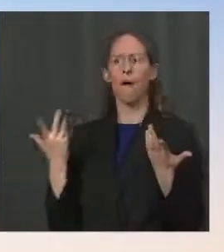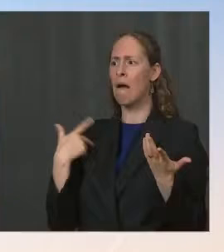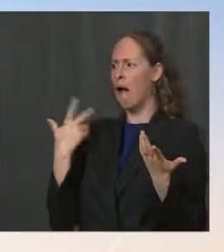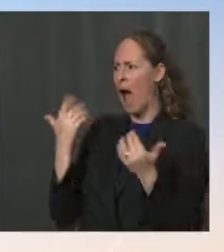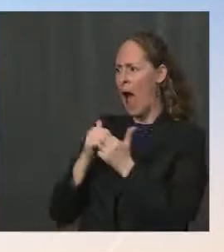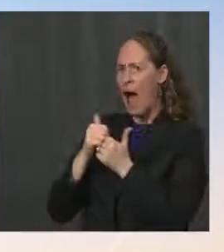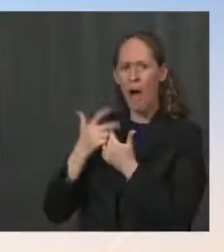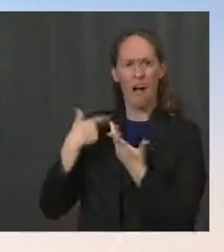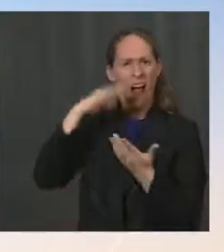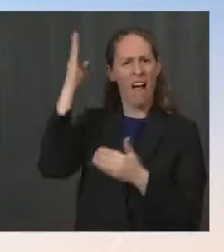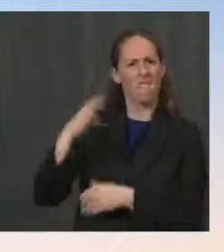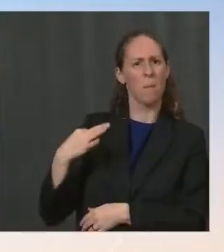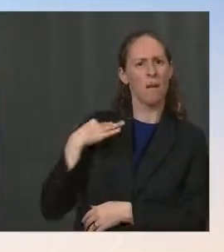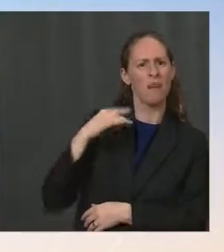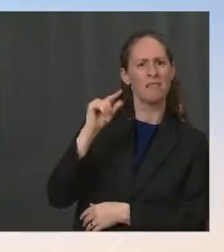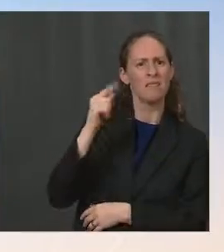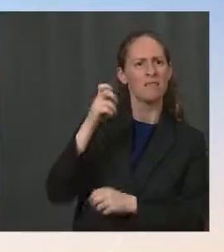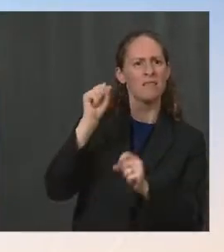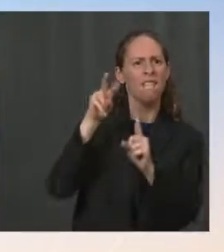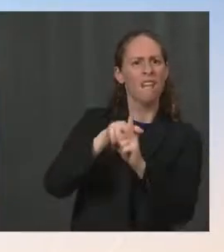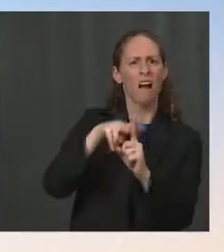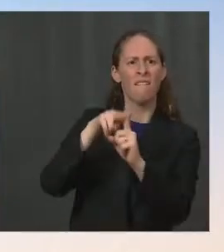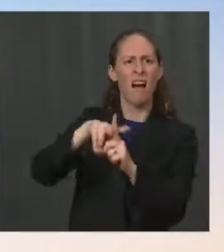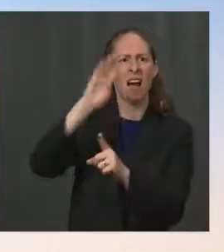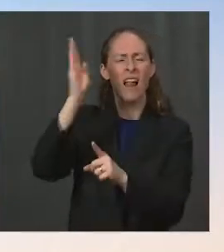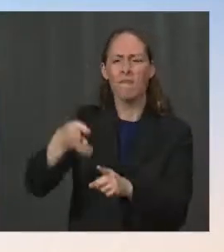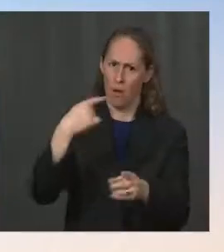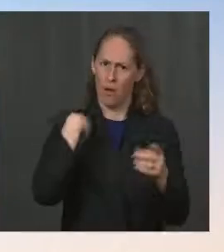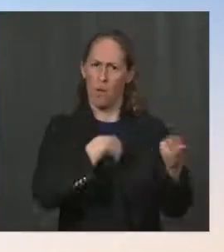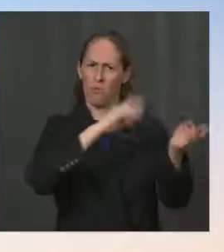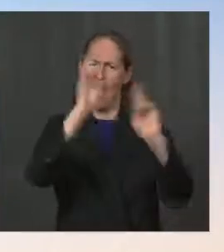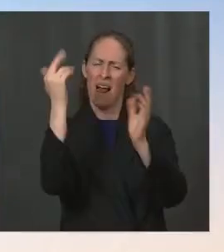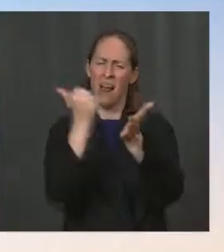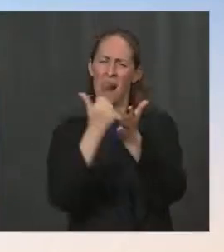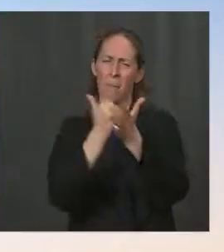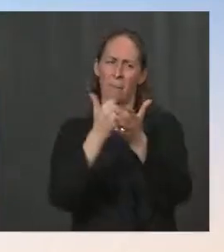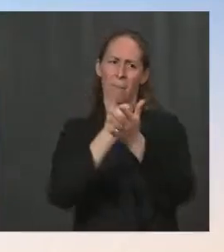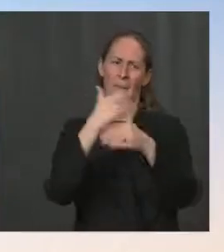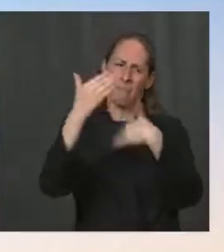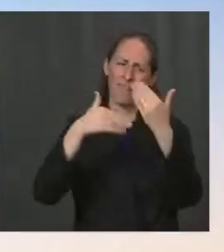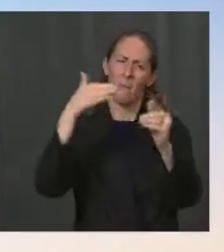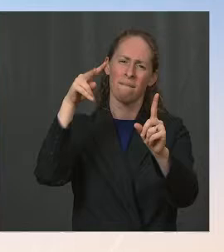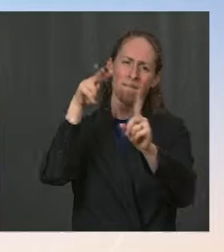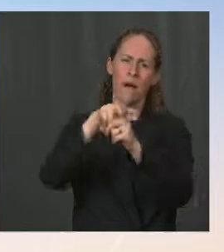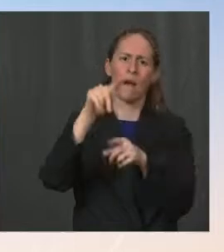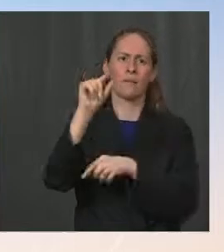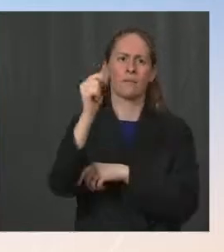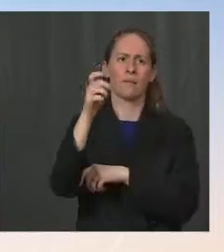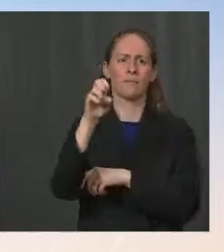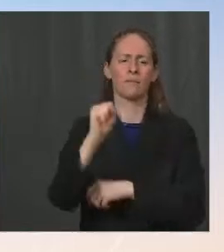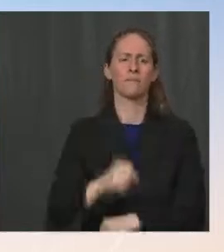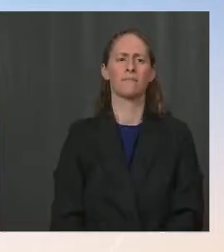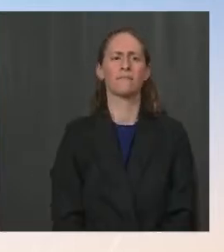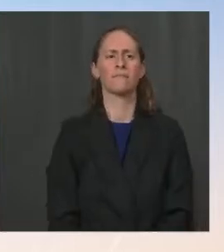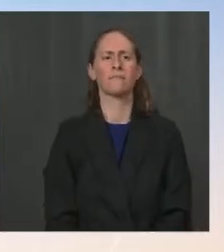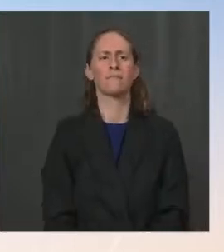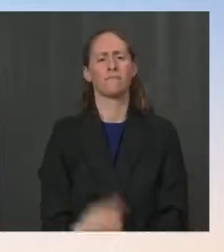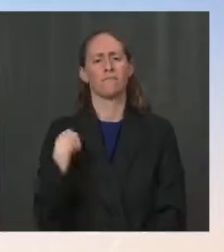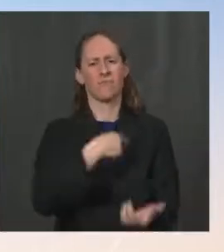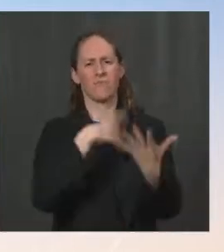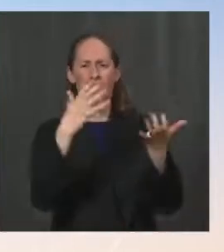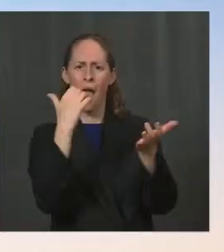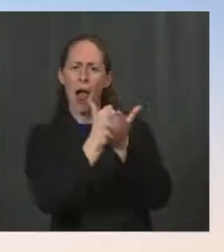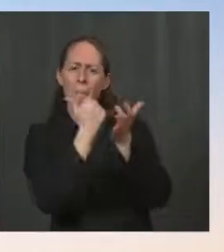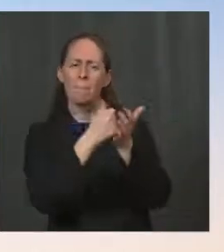through childtaxcredit.gov, while the Code for America tool is an important and necessary resource to help more families this tax season. Treasury